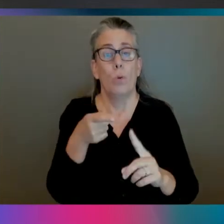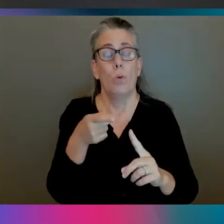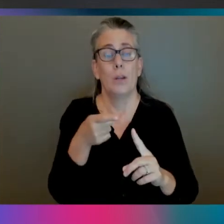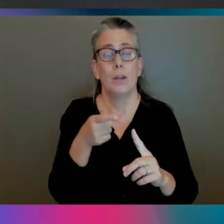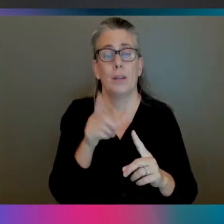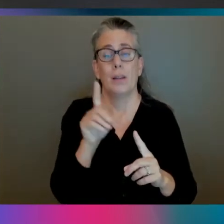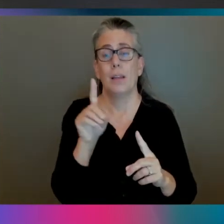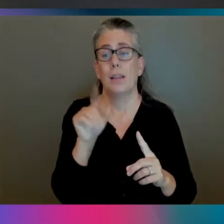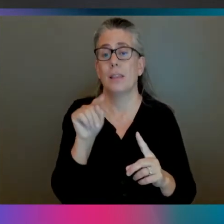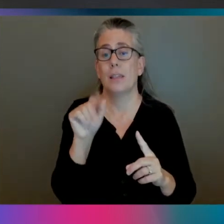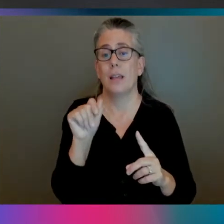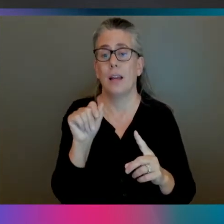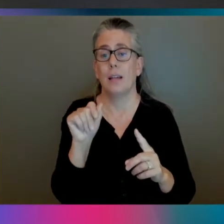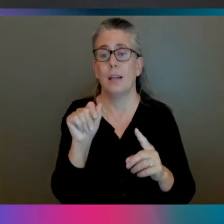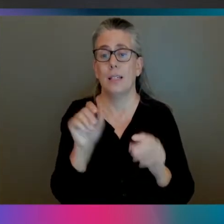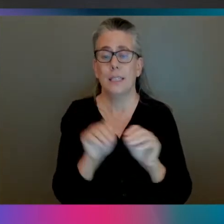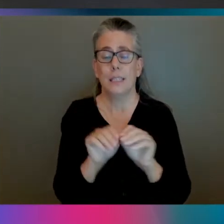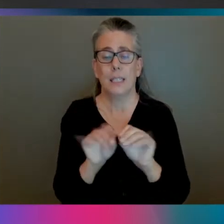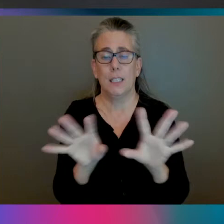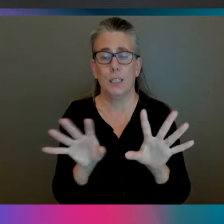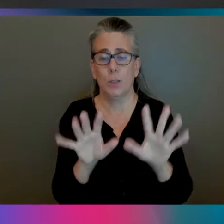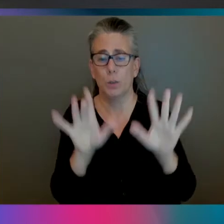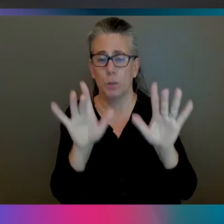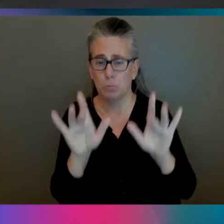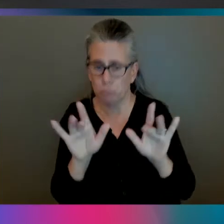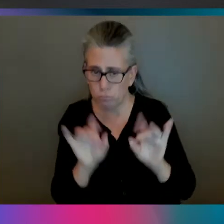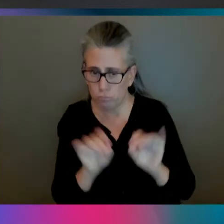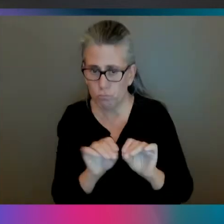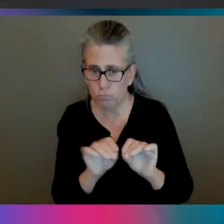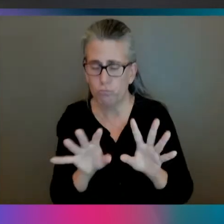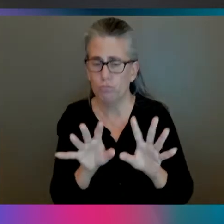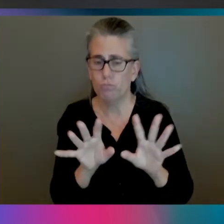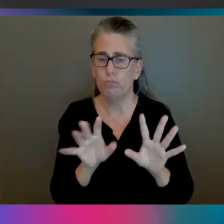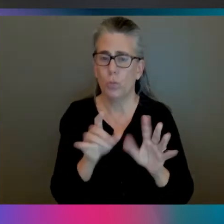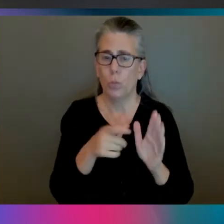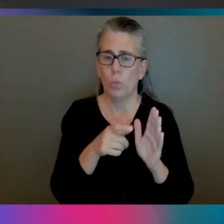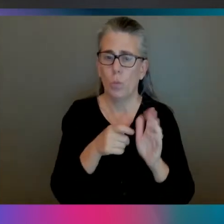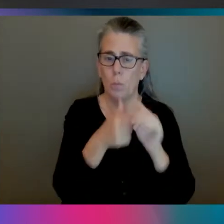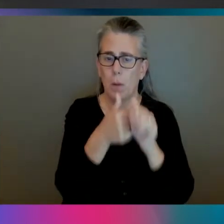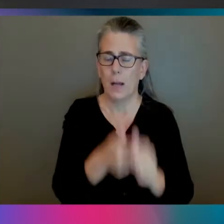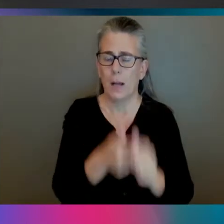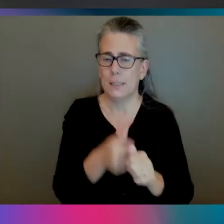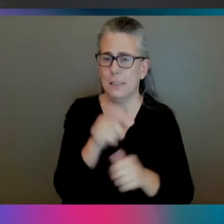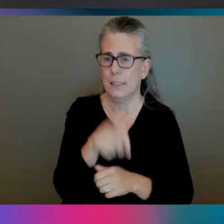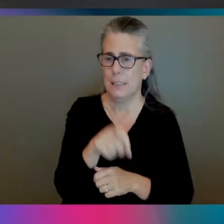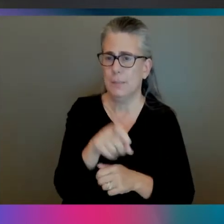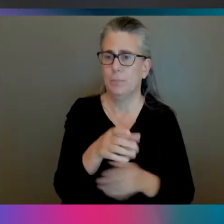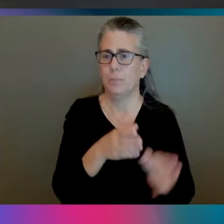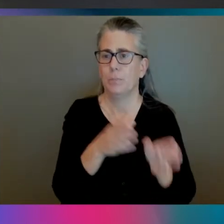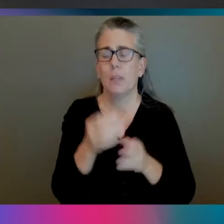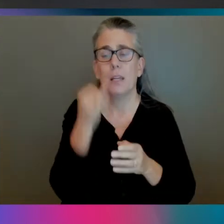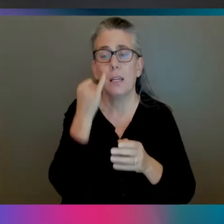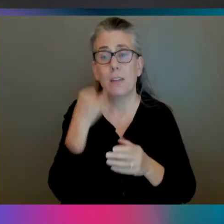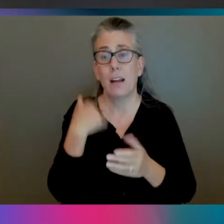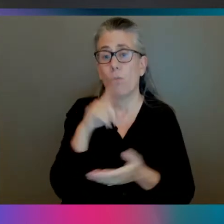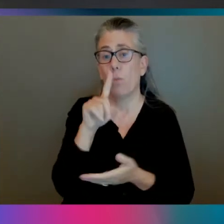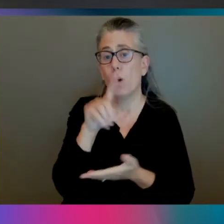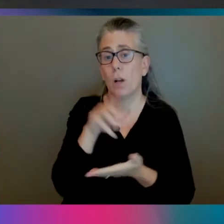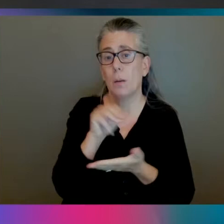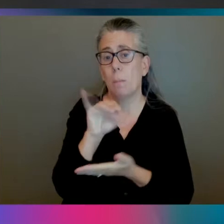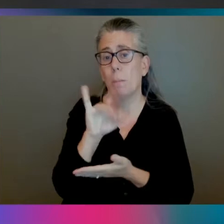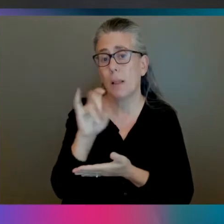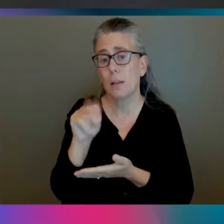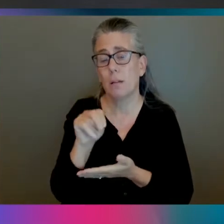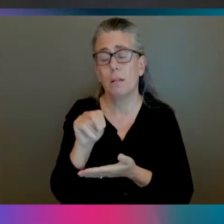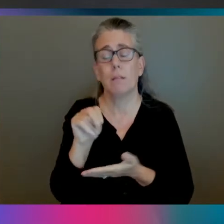sparse. Okay. Sparse in nature, but yet if you think about it, if I have 1 million users, 1 million products, and I multiply those two things, and I put